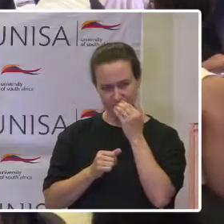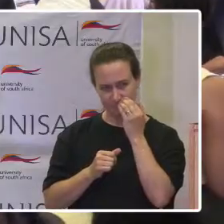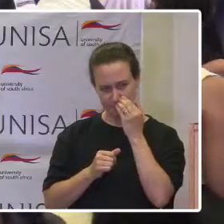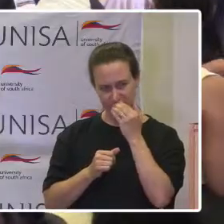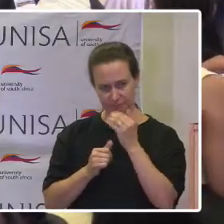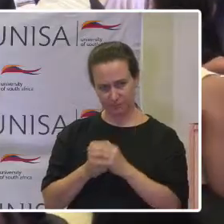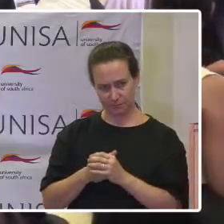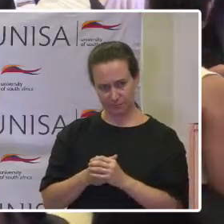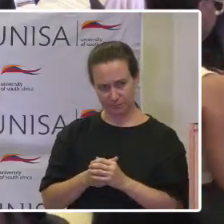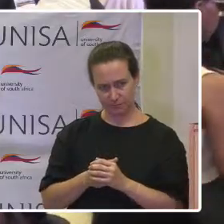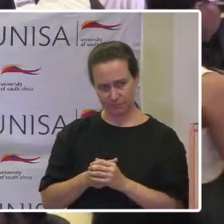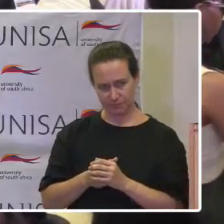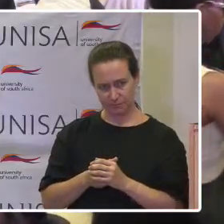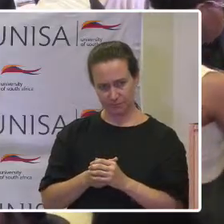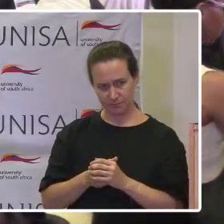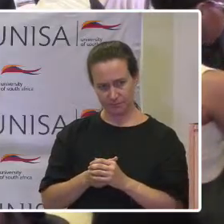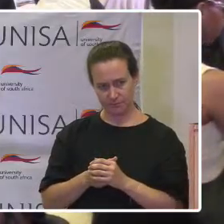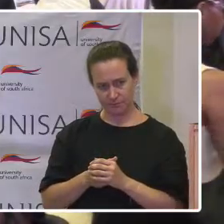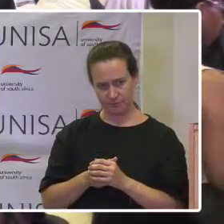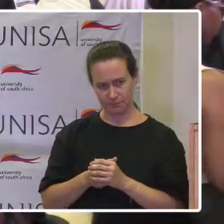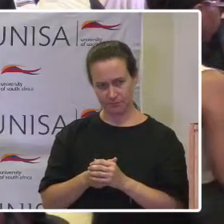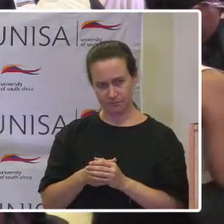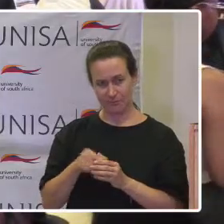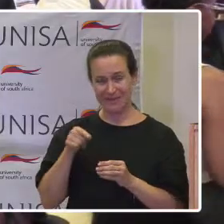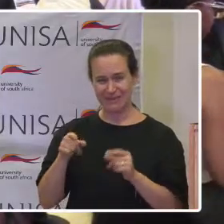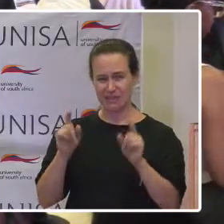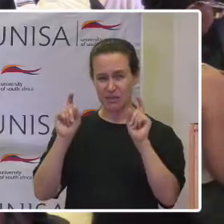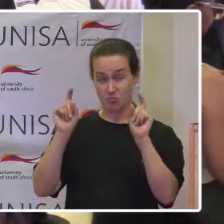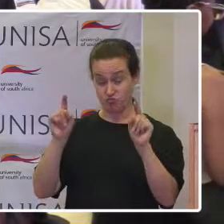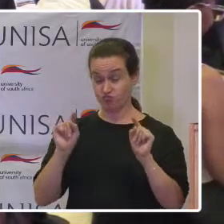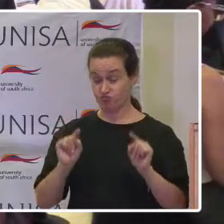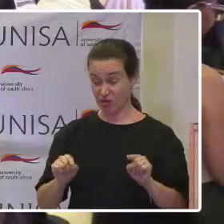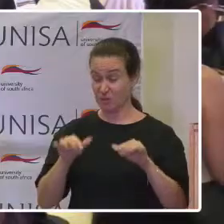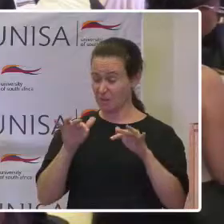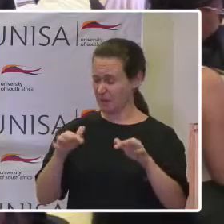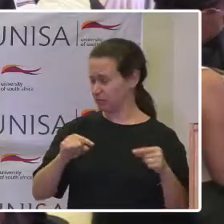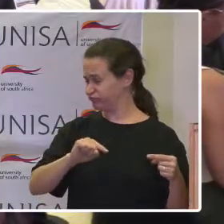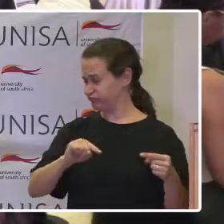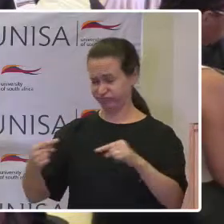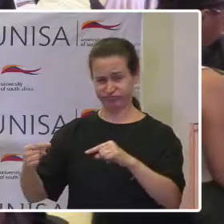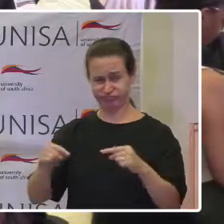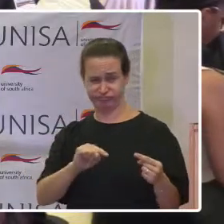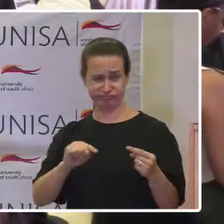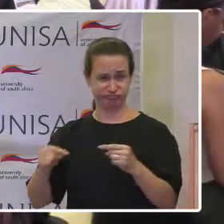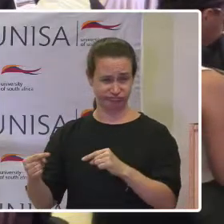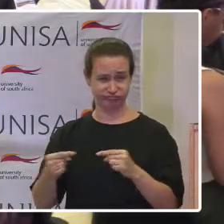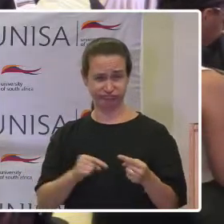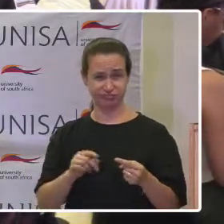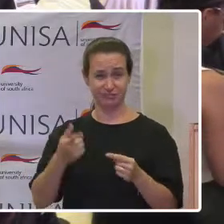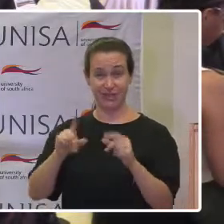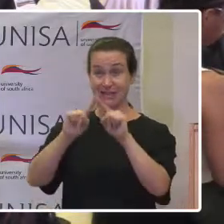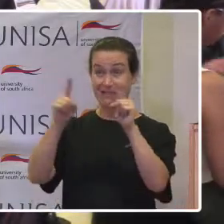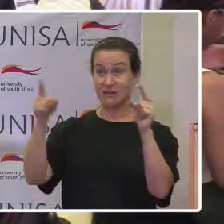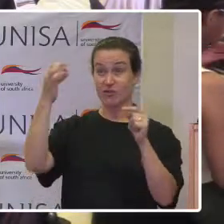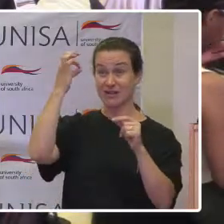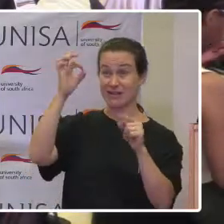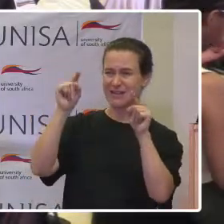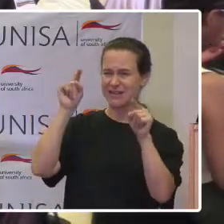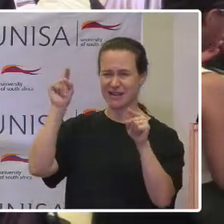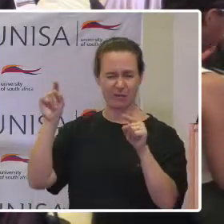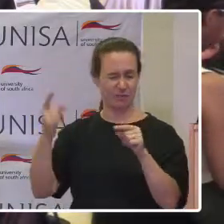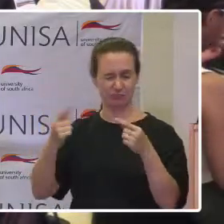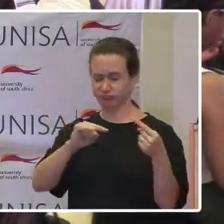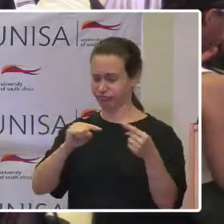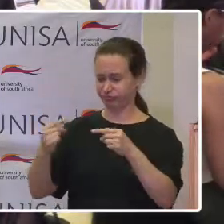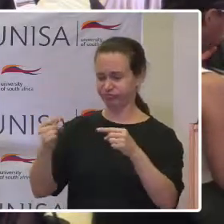highly contested principle. See that the big powers are exercising their power in outer